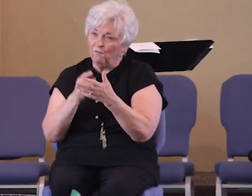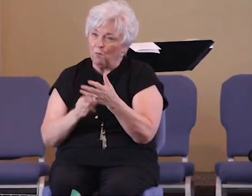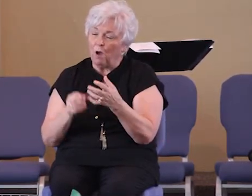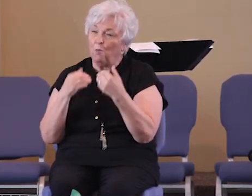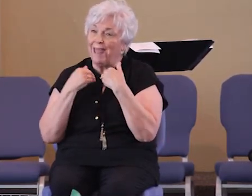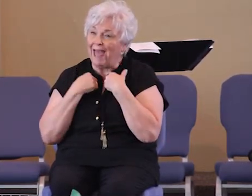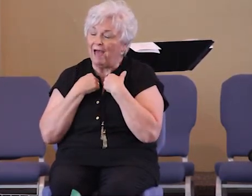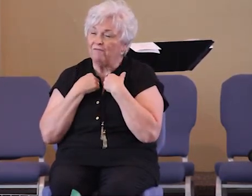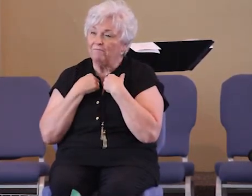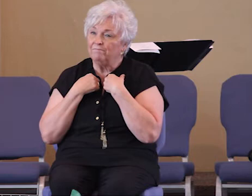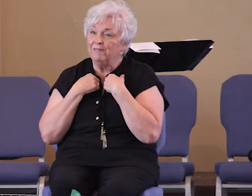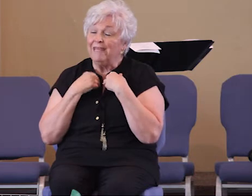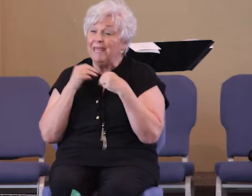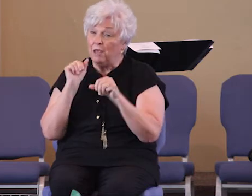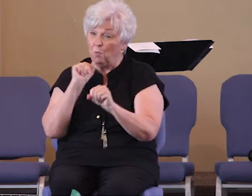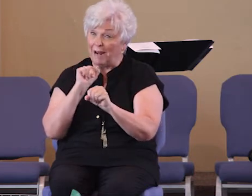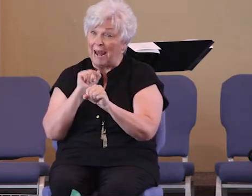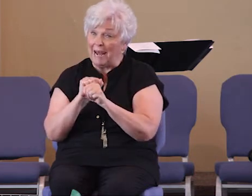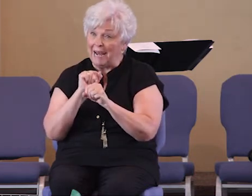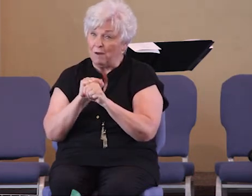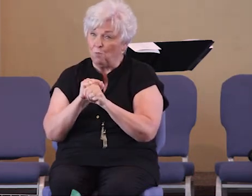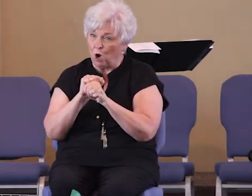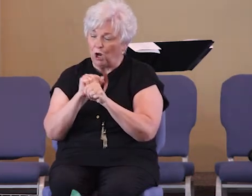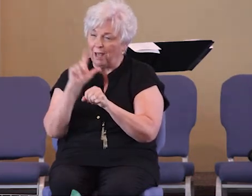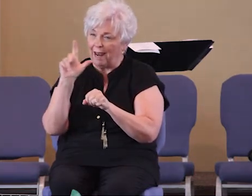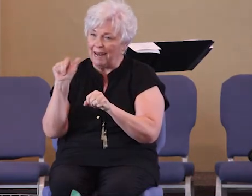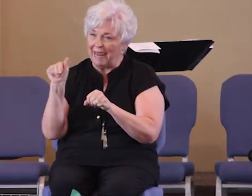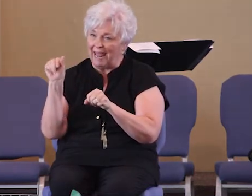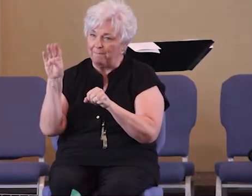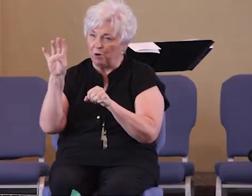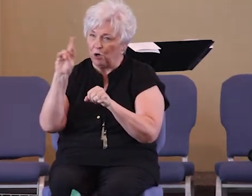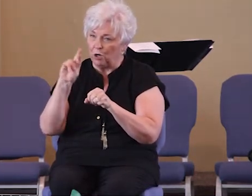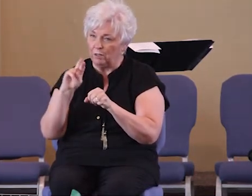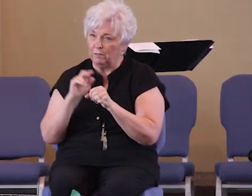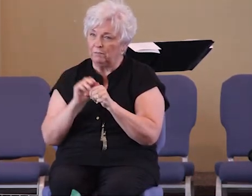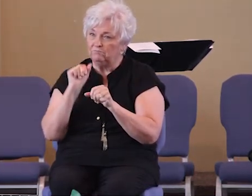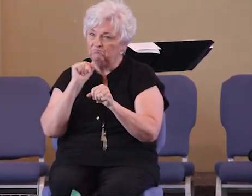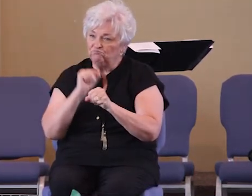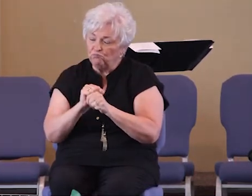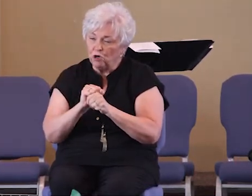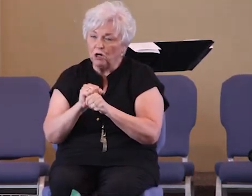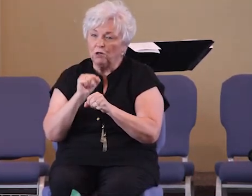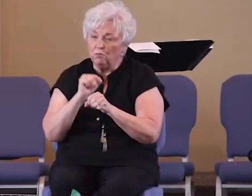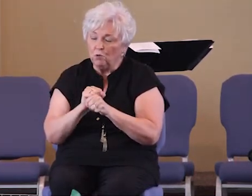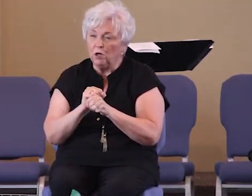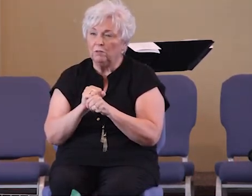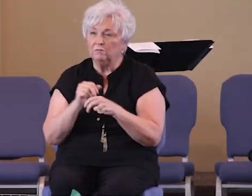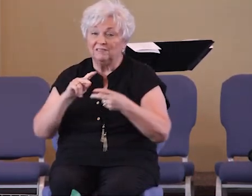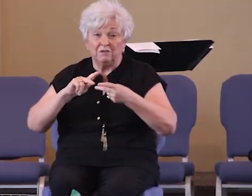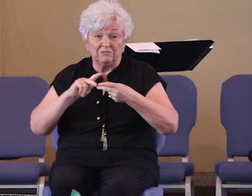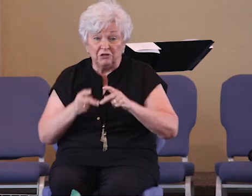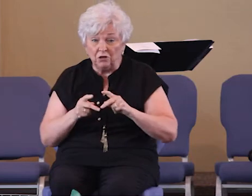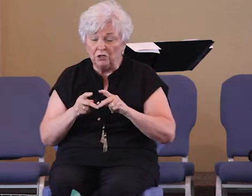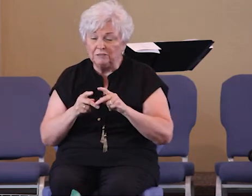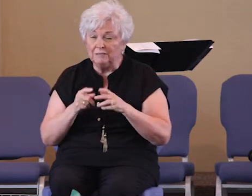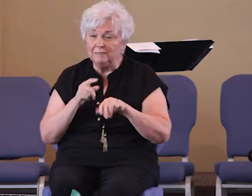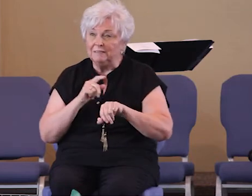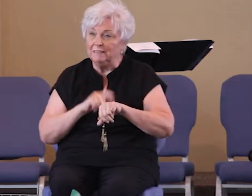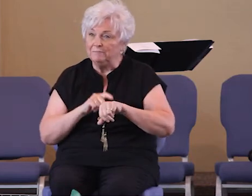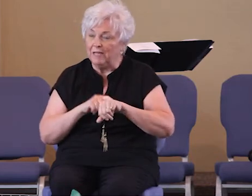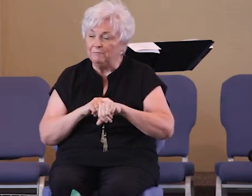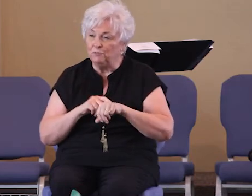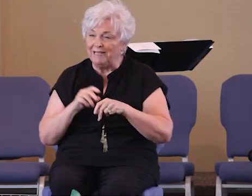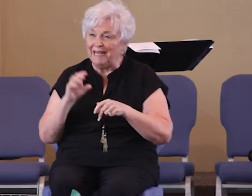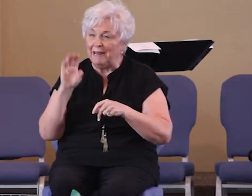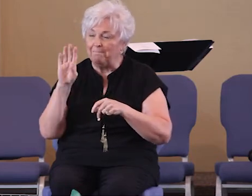us to labor. That's why it's called labor. It's hard. It's work. Sometimes it hurts. Sometimes we get blisters.